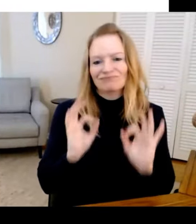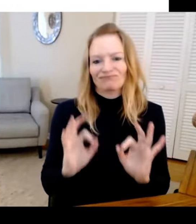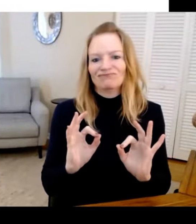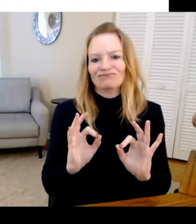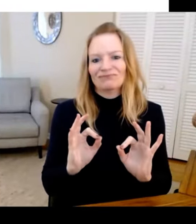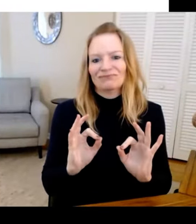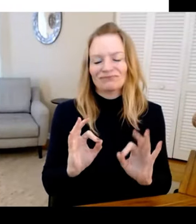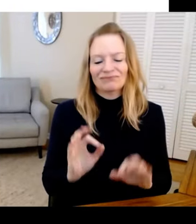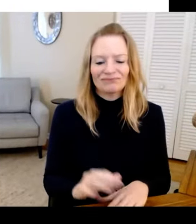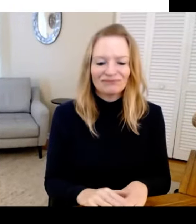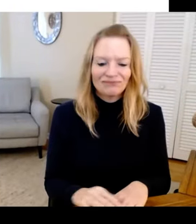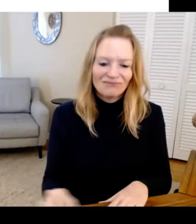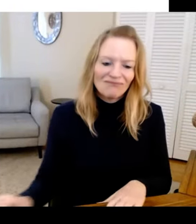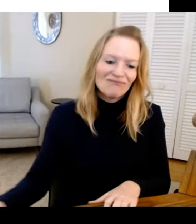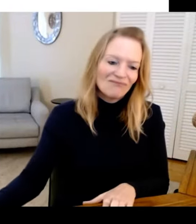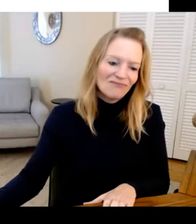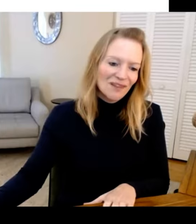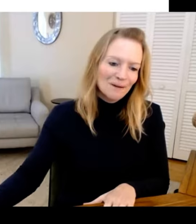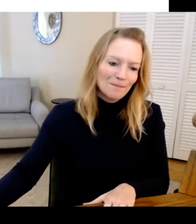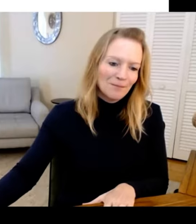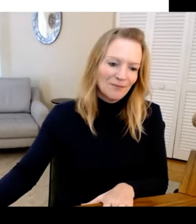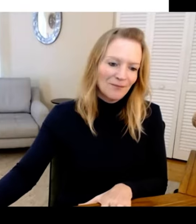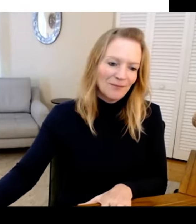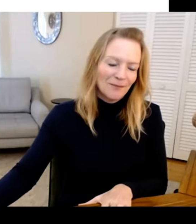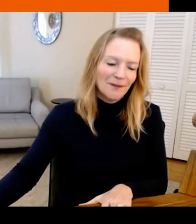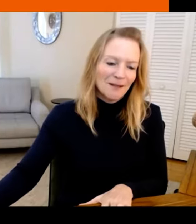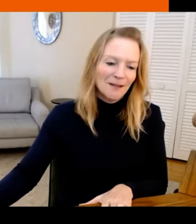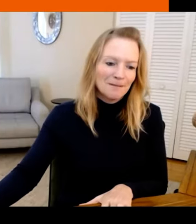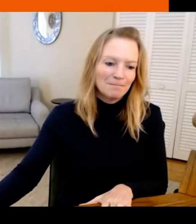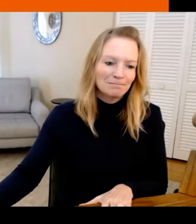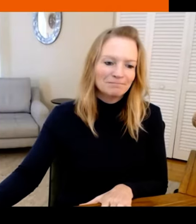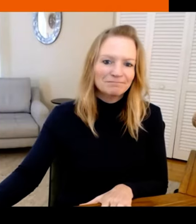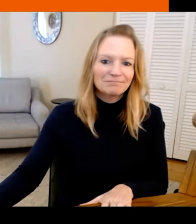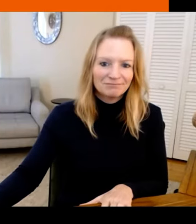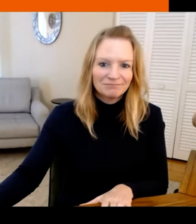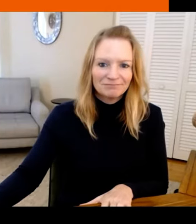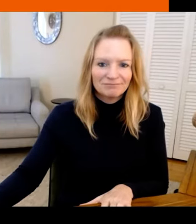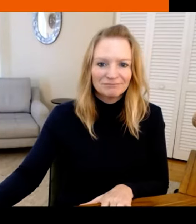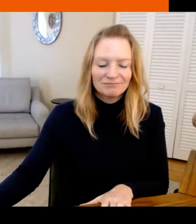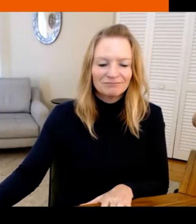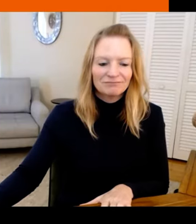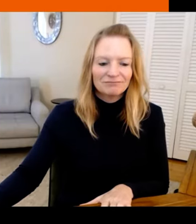of which must be working together in order for it to function properly.